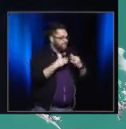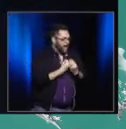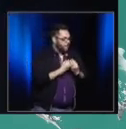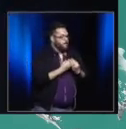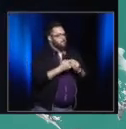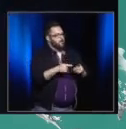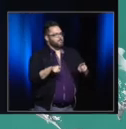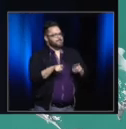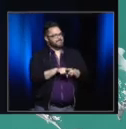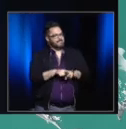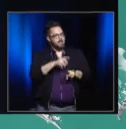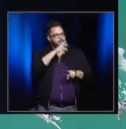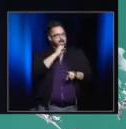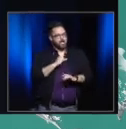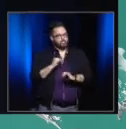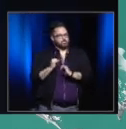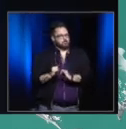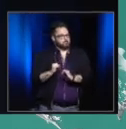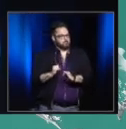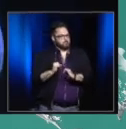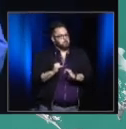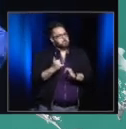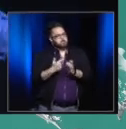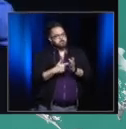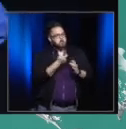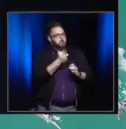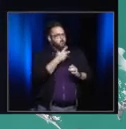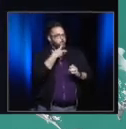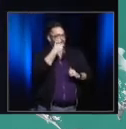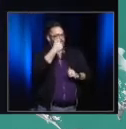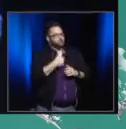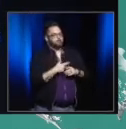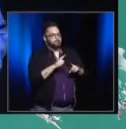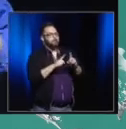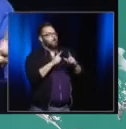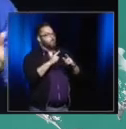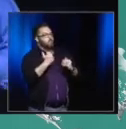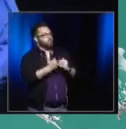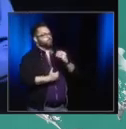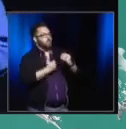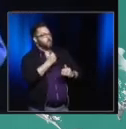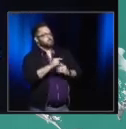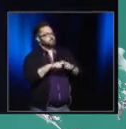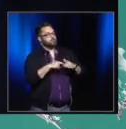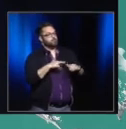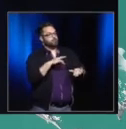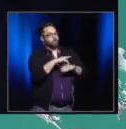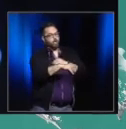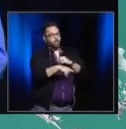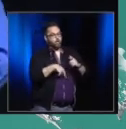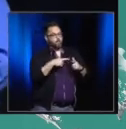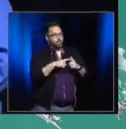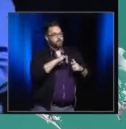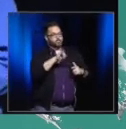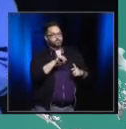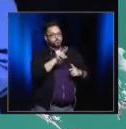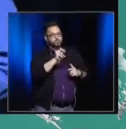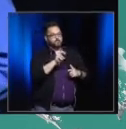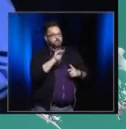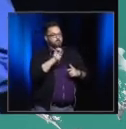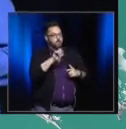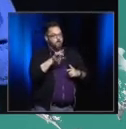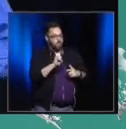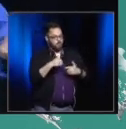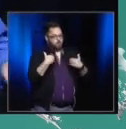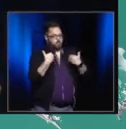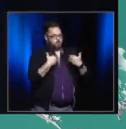similar-aged peers, sometimes a male who's a bit older. But the process starts much earlier during the juvenile period. You go